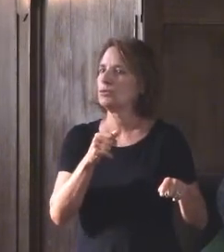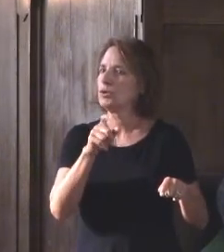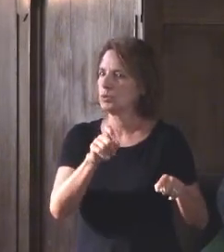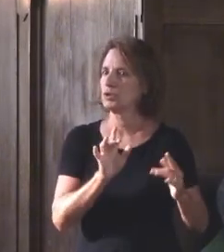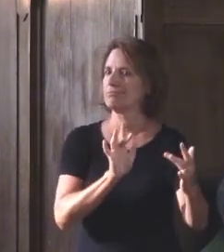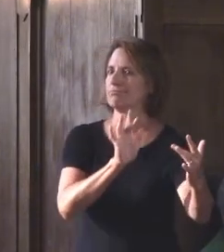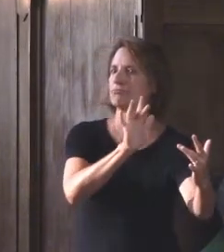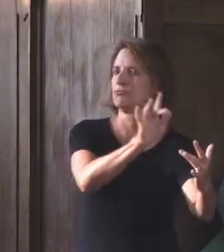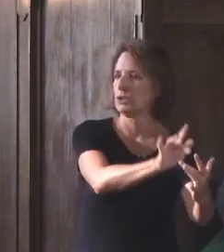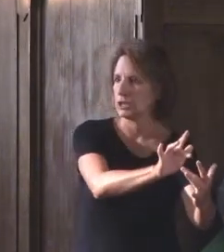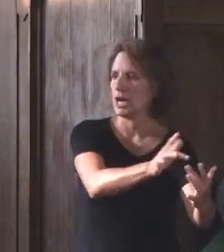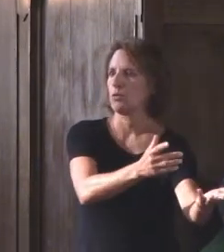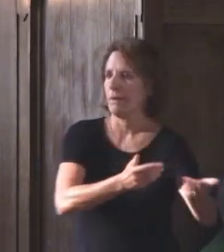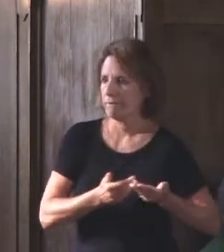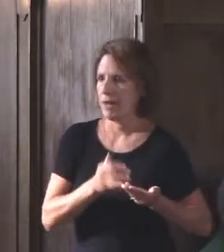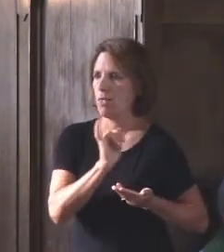to.